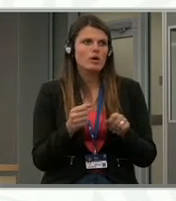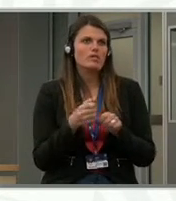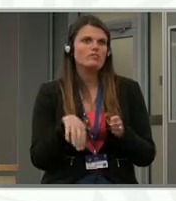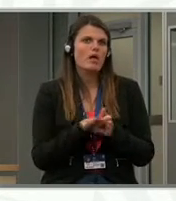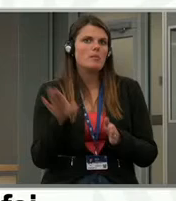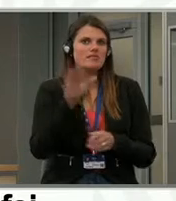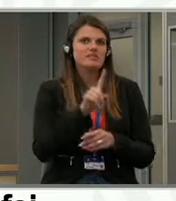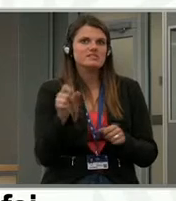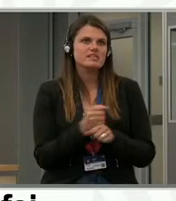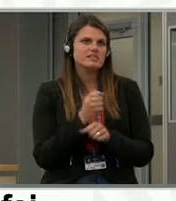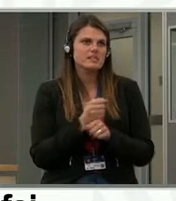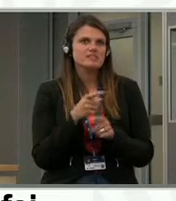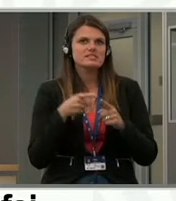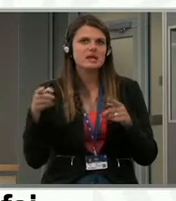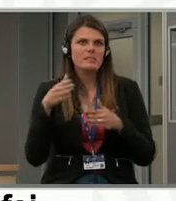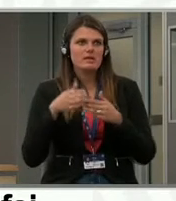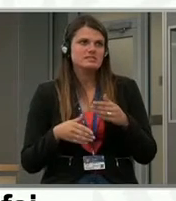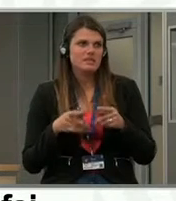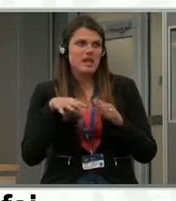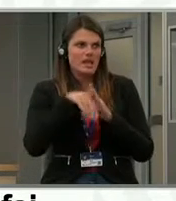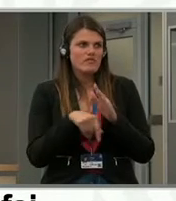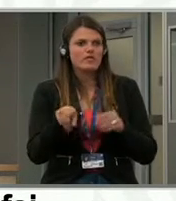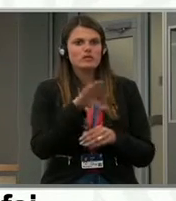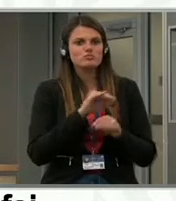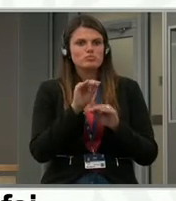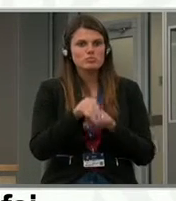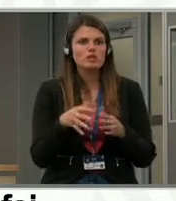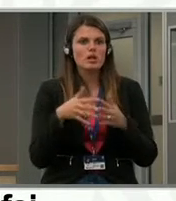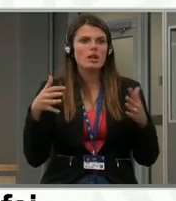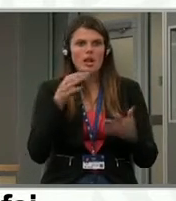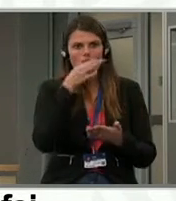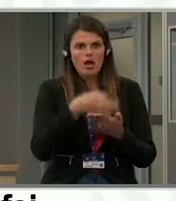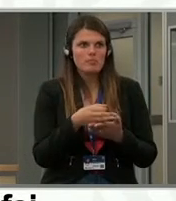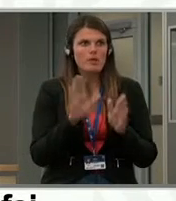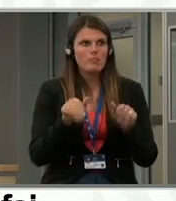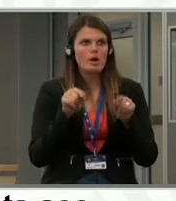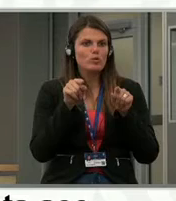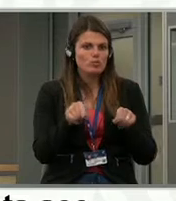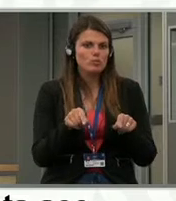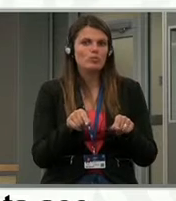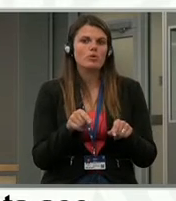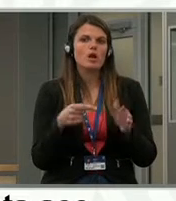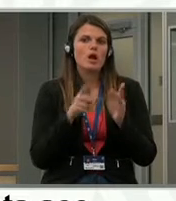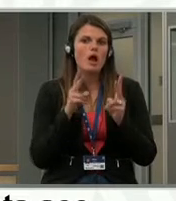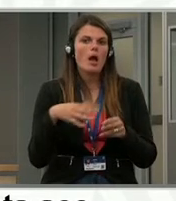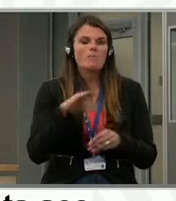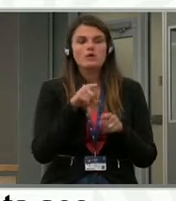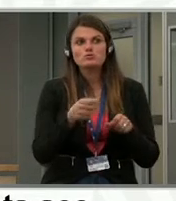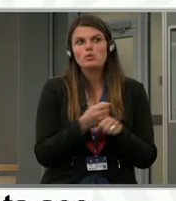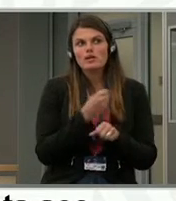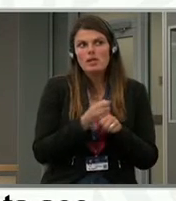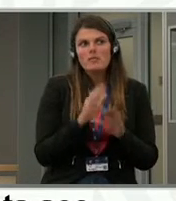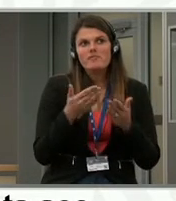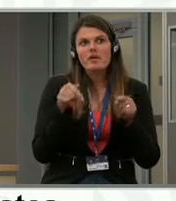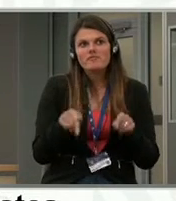So the representatives of governments see that the Parliament is following what the Member States has done during the semester, and this places